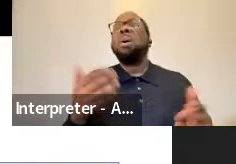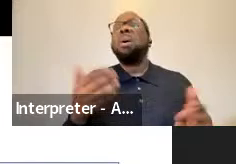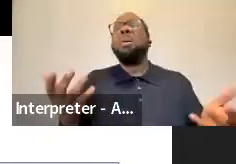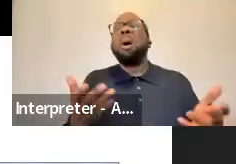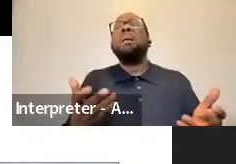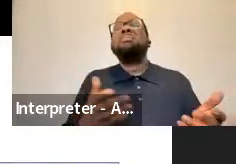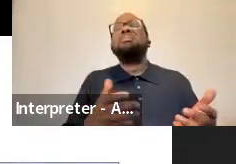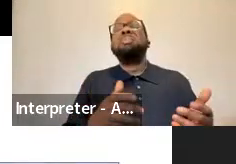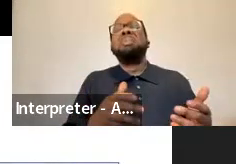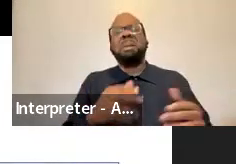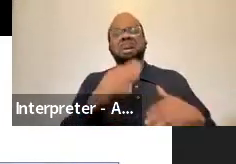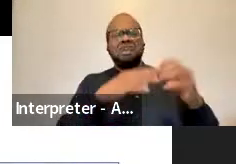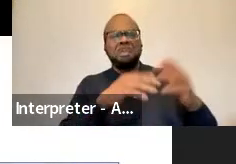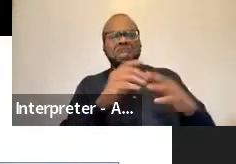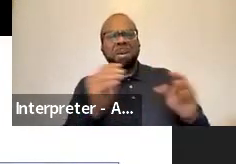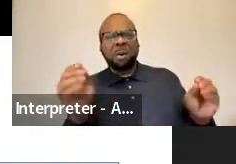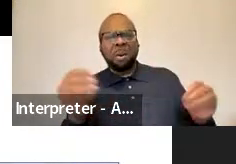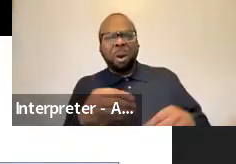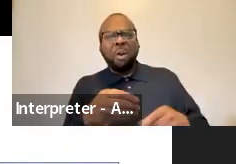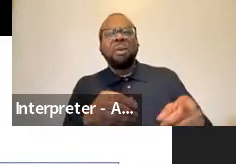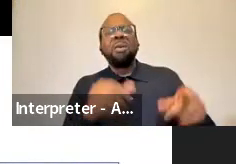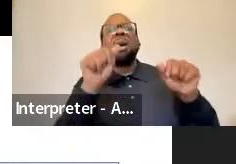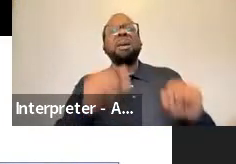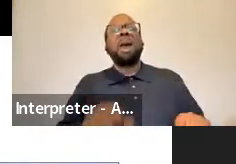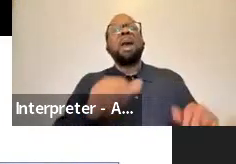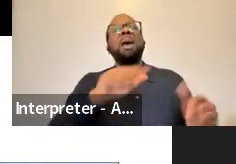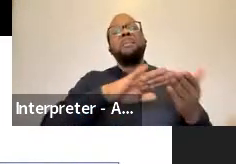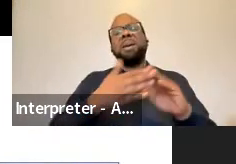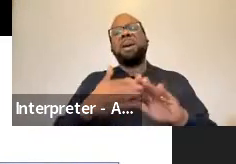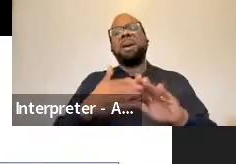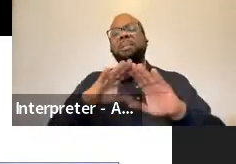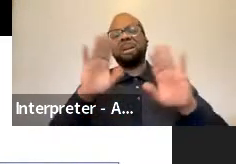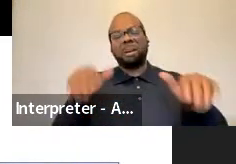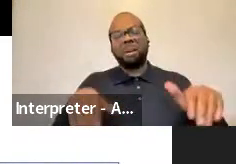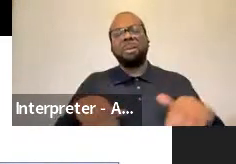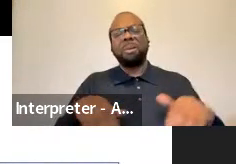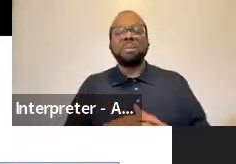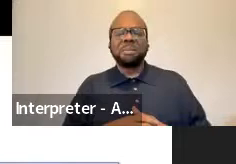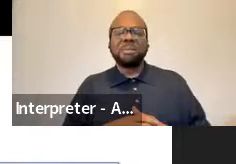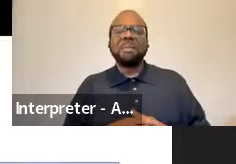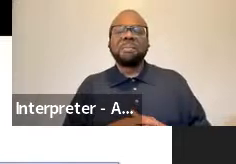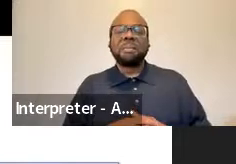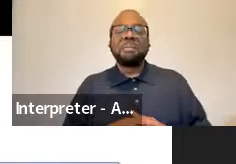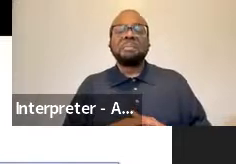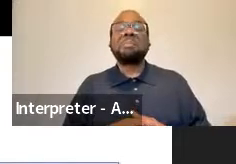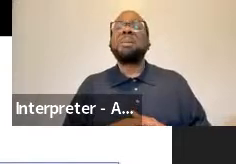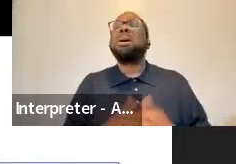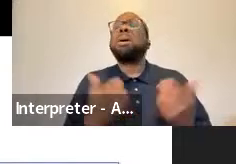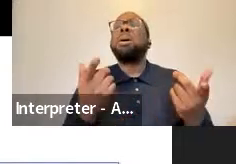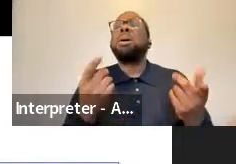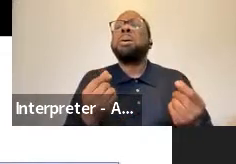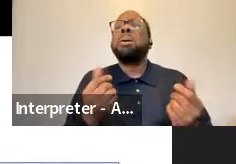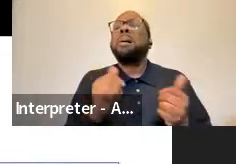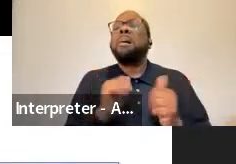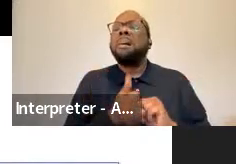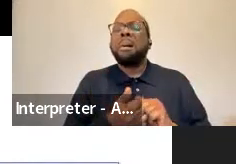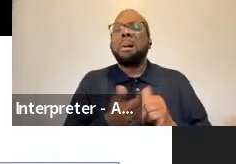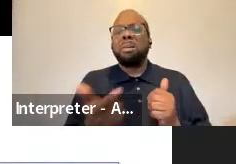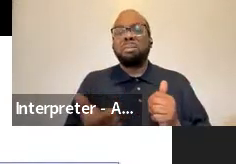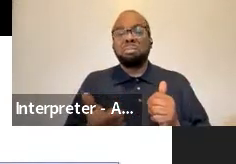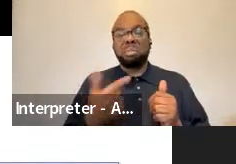-residential buildings such as offices to be converted into housing. To do this, we'd make a few changes to existing adaptive